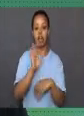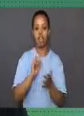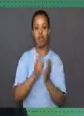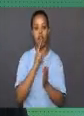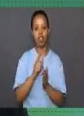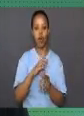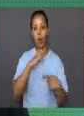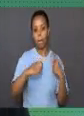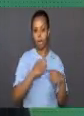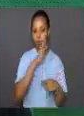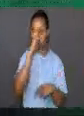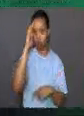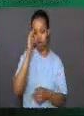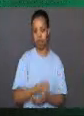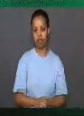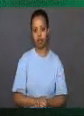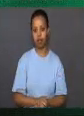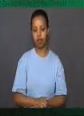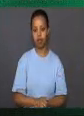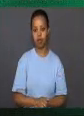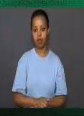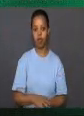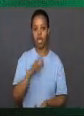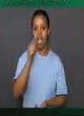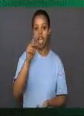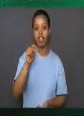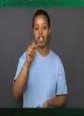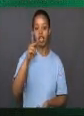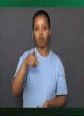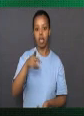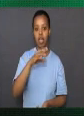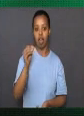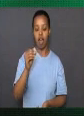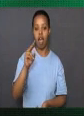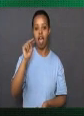the electrons. The ATP and